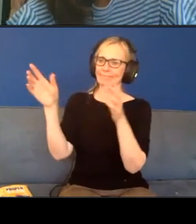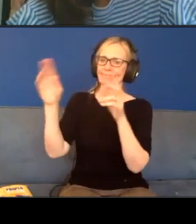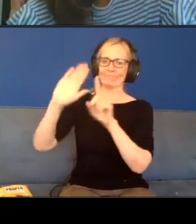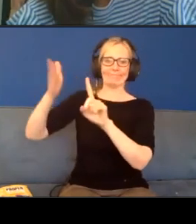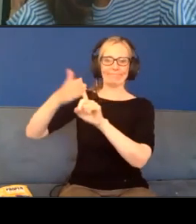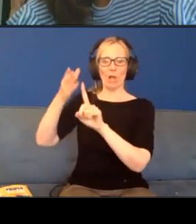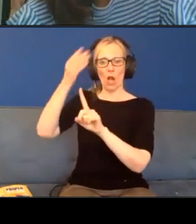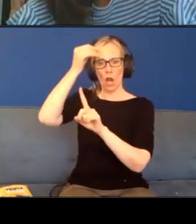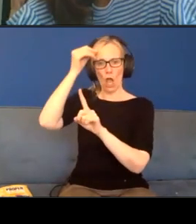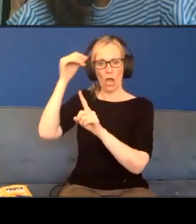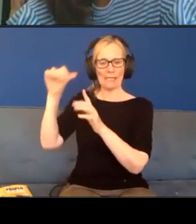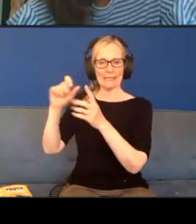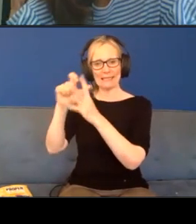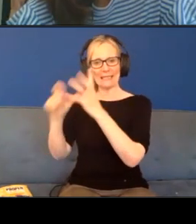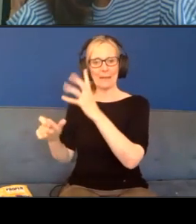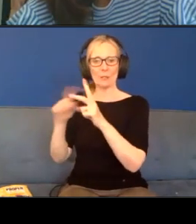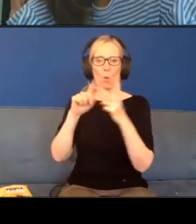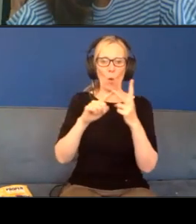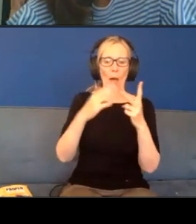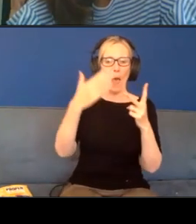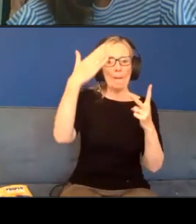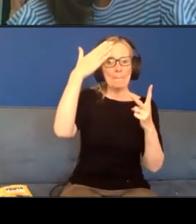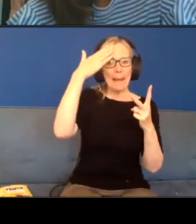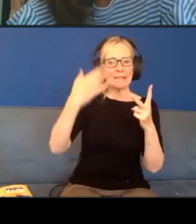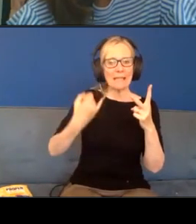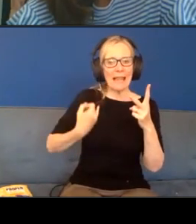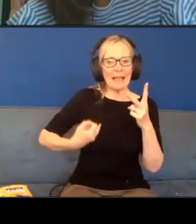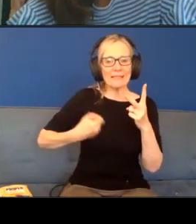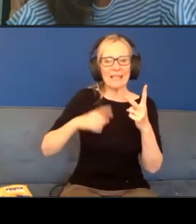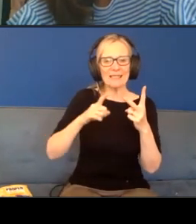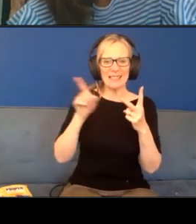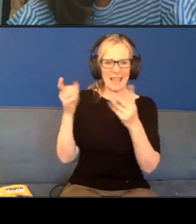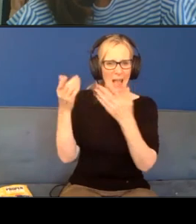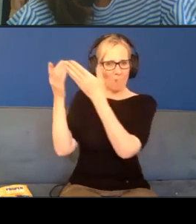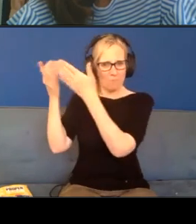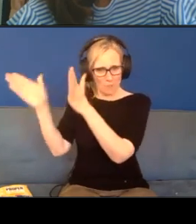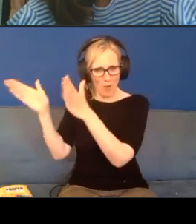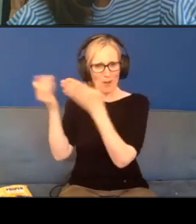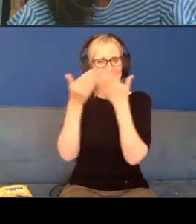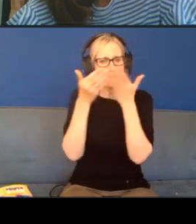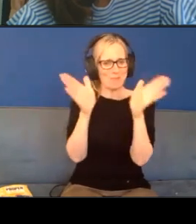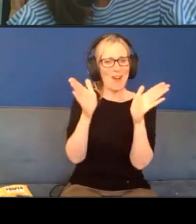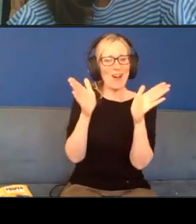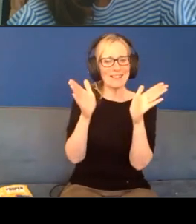or mental illness. And under those very broad